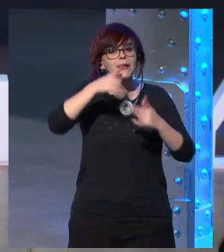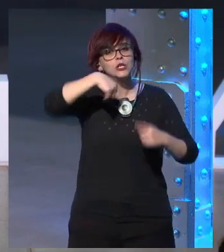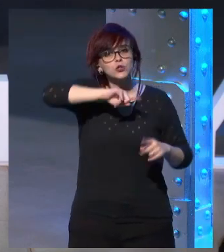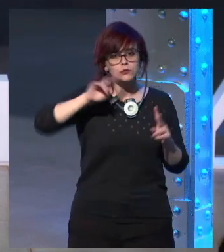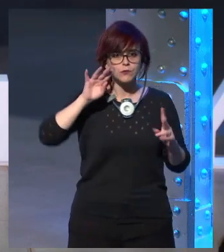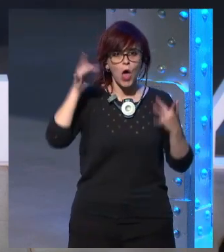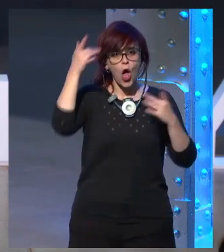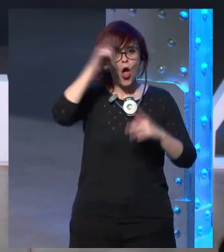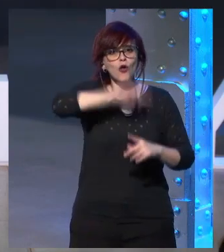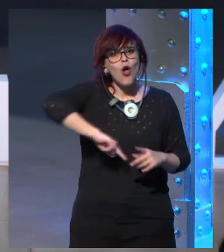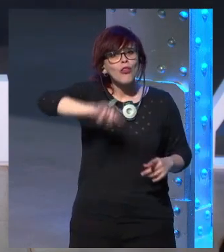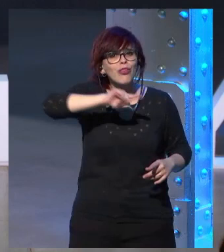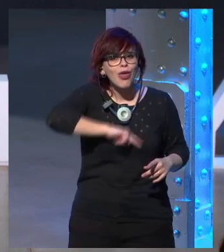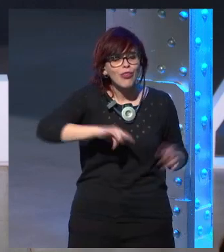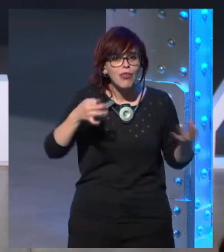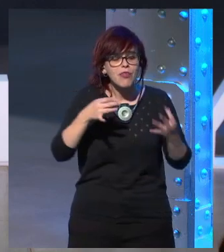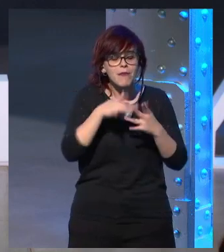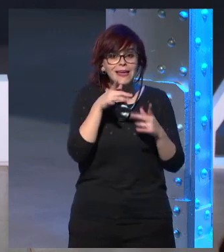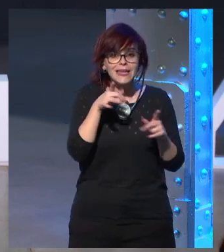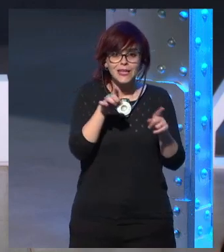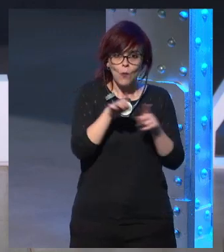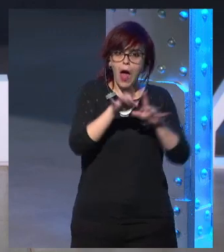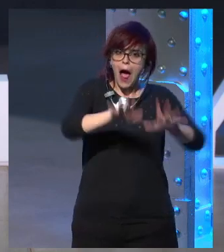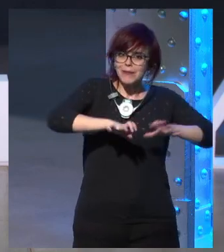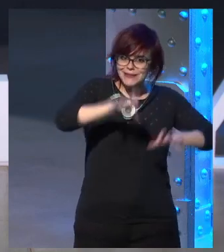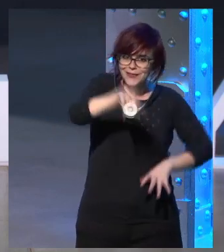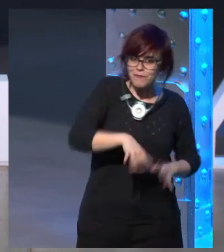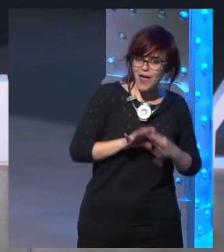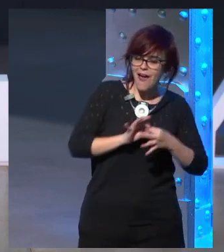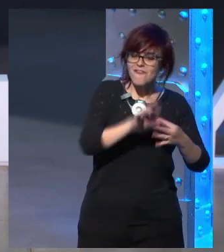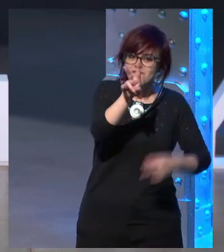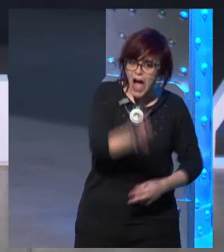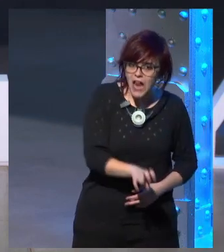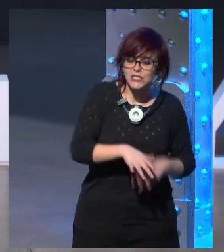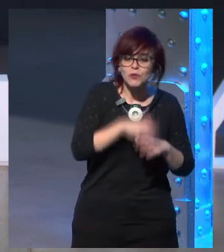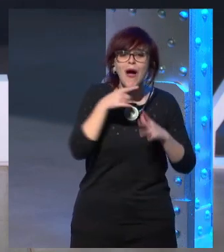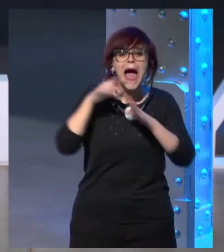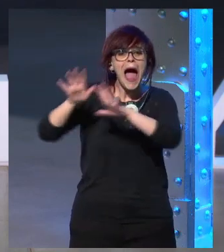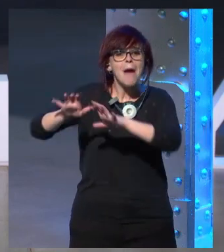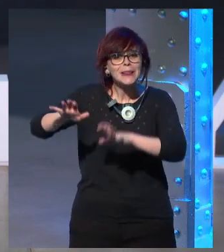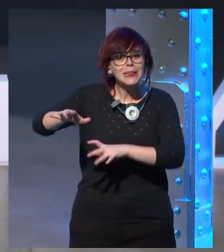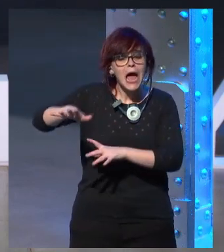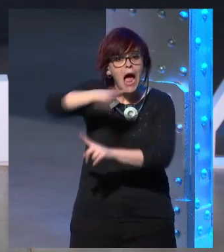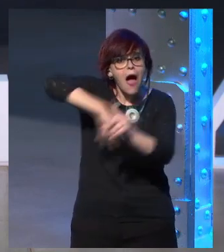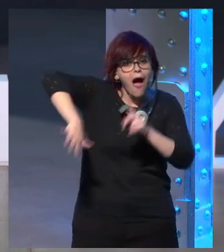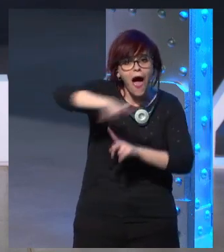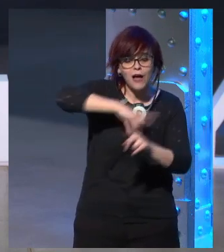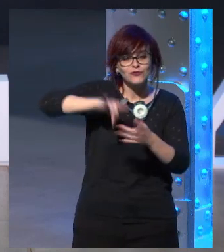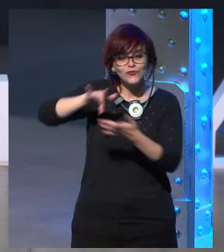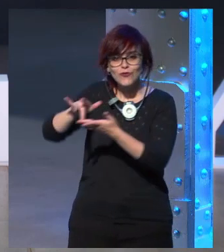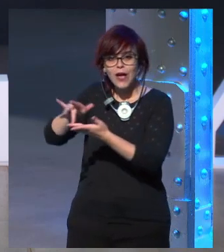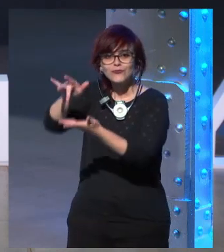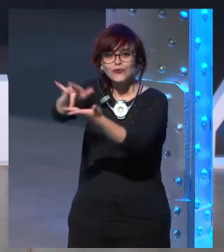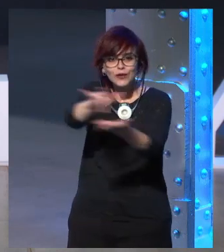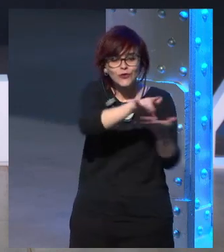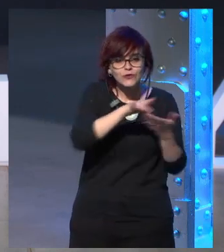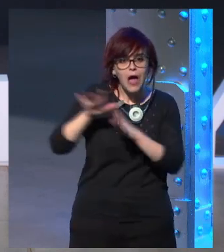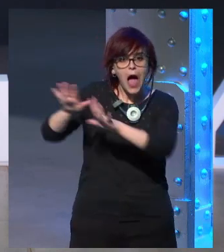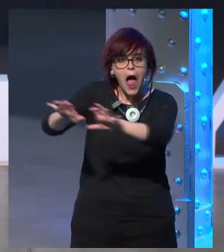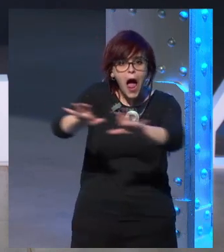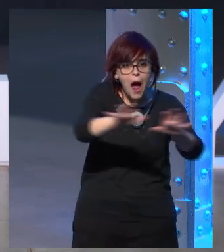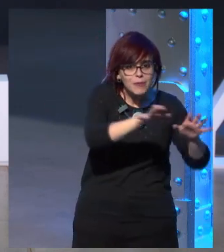that's learning. And we have to start naming learning in all the places where it's happening. Muchas veces cuando hablamos de aprendizaje conectado,